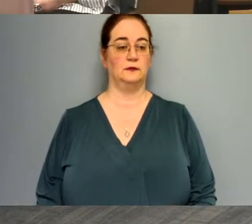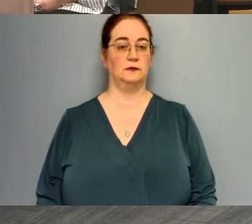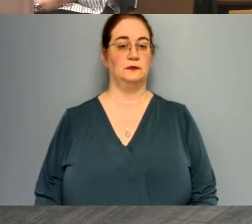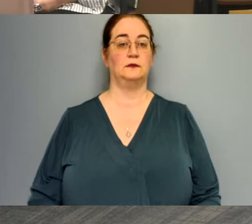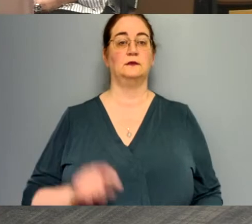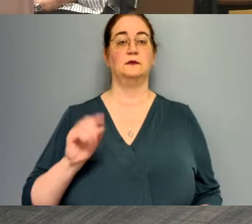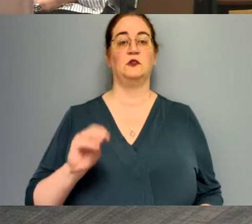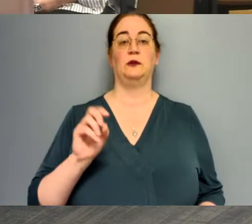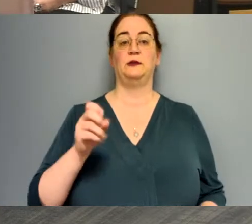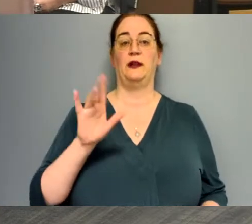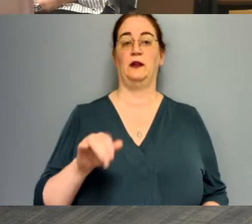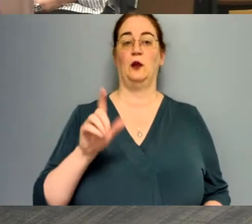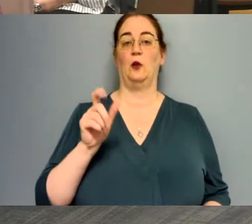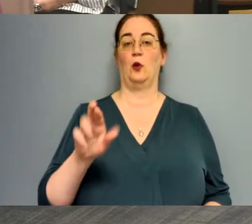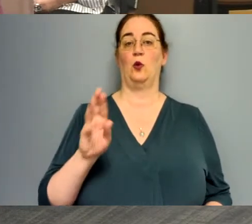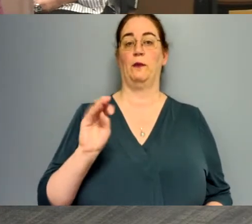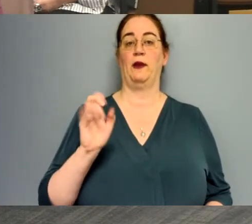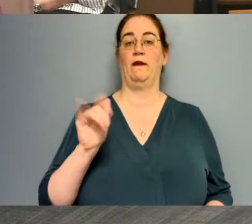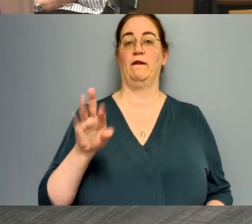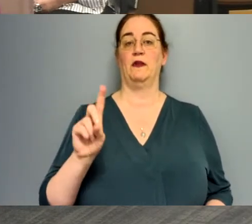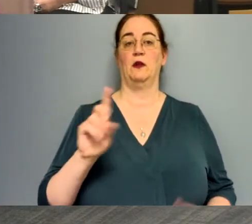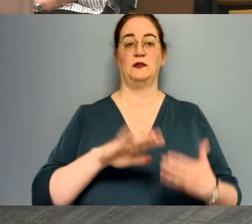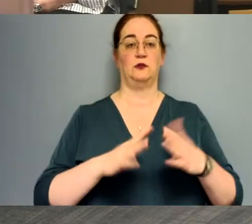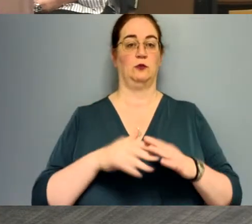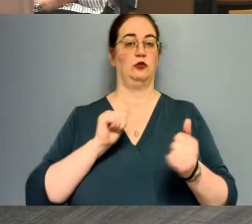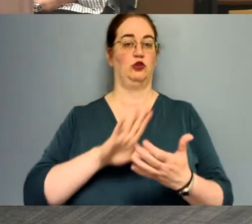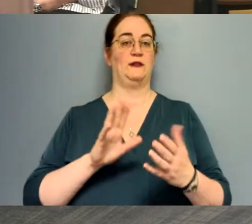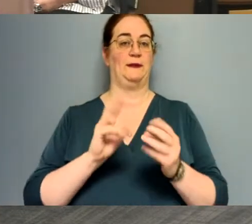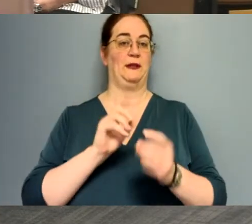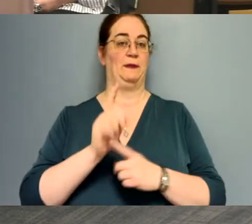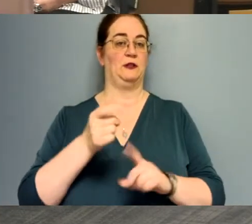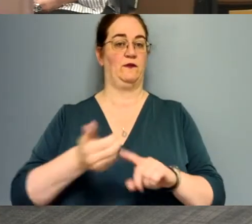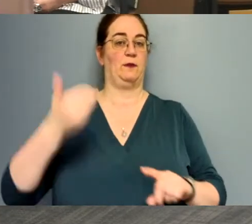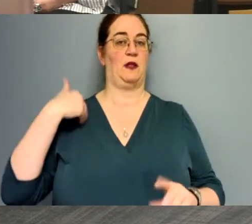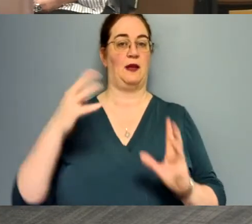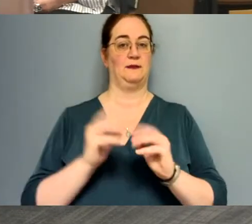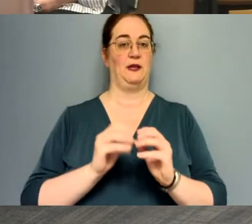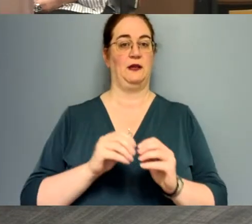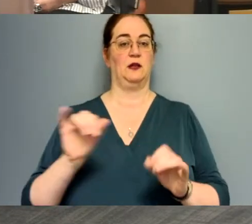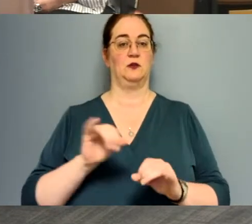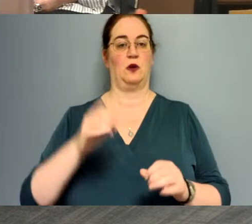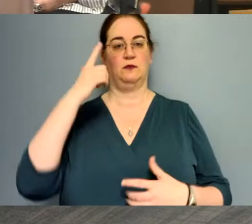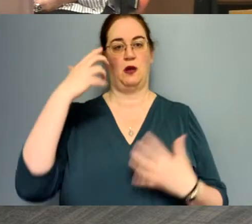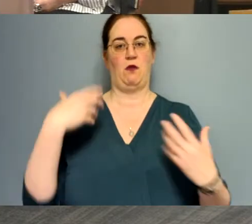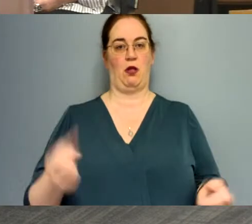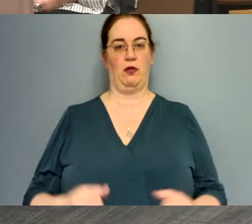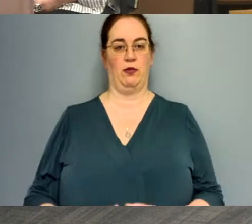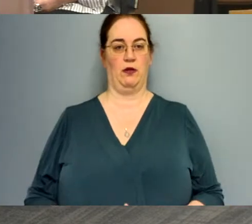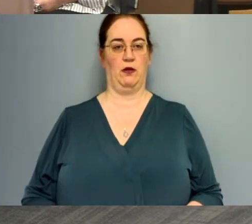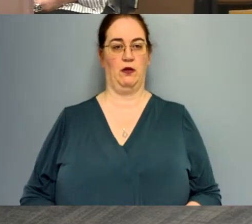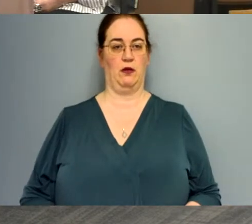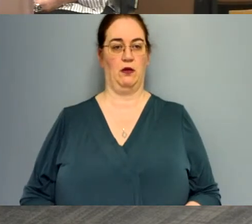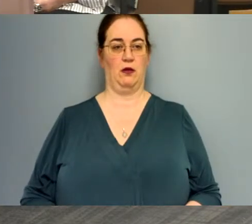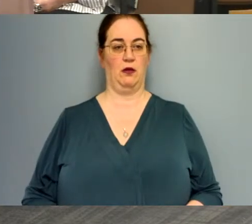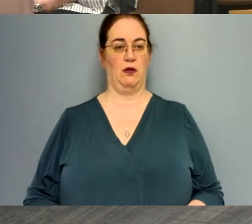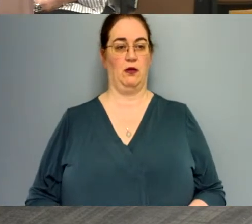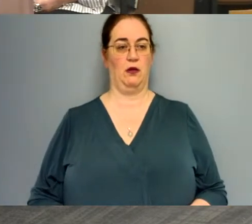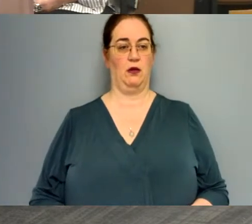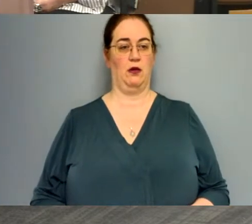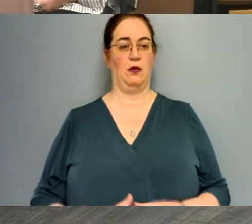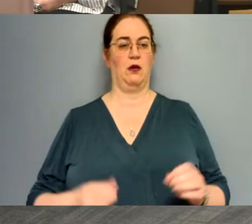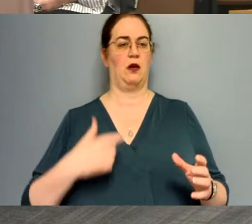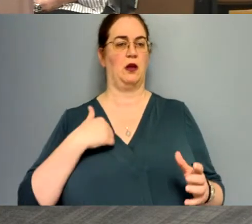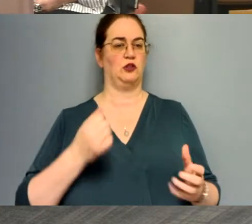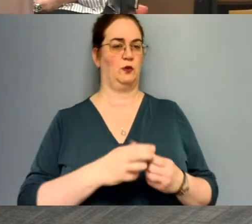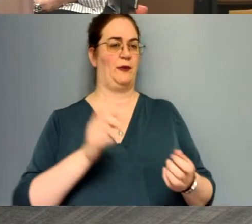Tim Daly, Lower Makefield Township. So I'm going to address meeting minutes from the last meeting as well as mental health. Warwick Township. I just